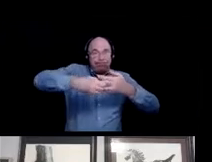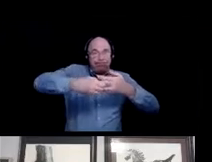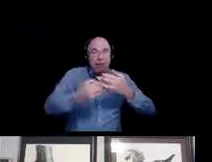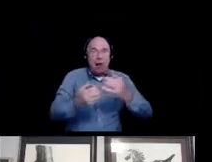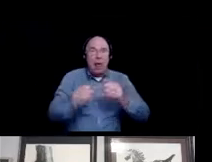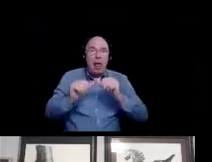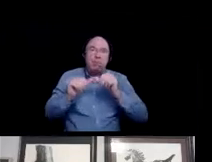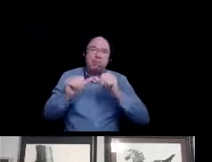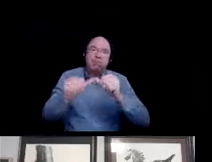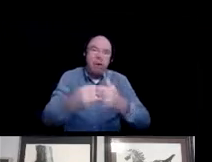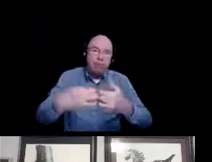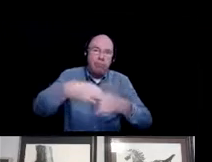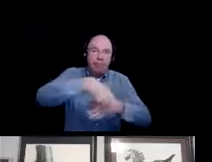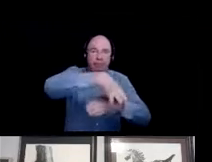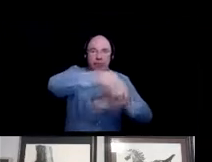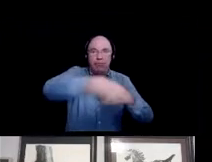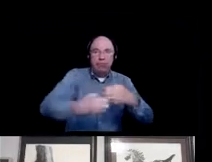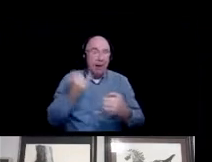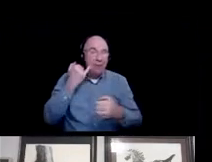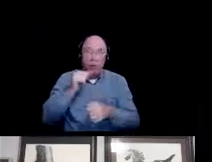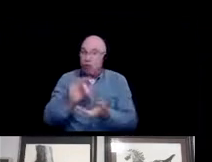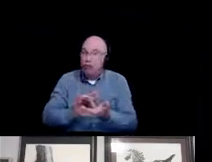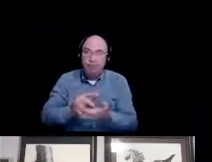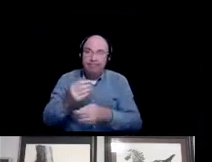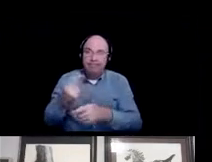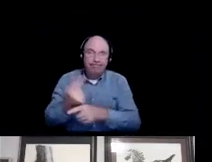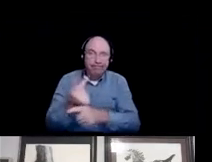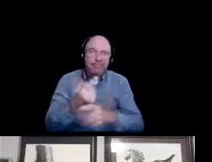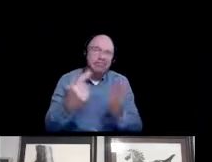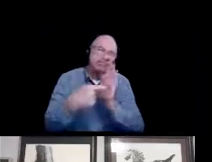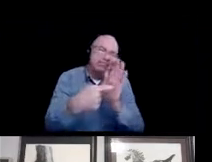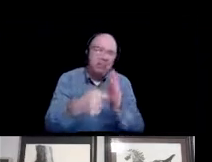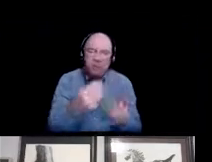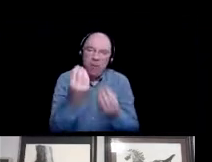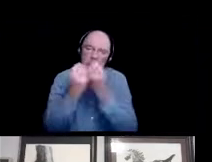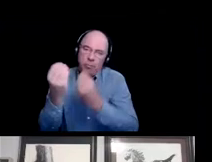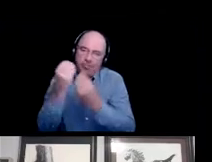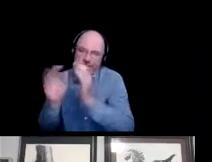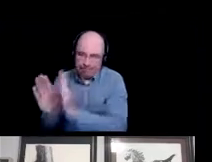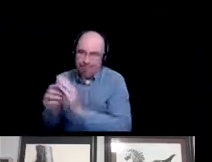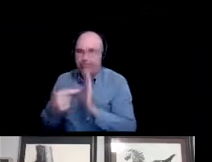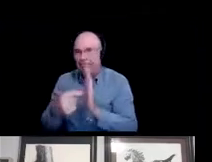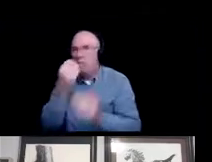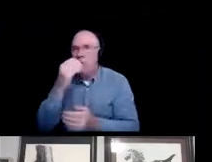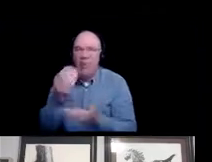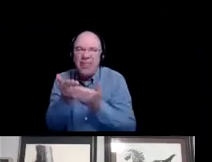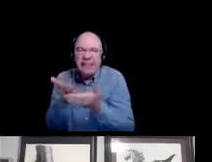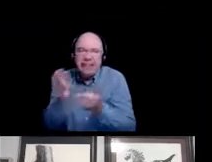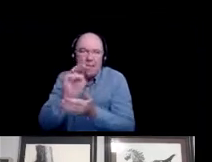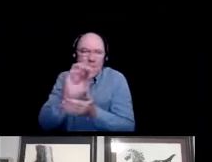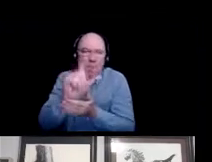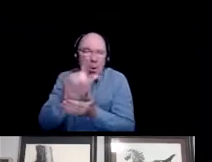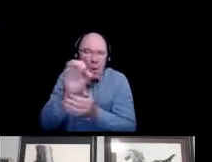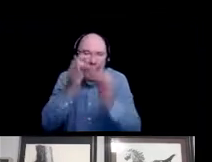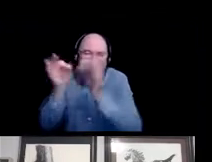inflammation throughout the body if this is not dealt with. So what happens is, let's go to food. Some food molecules get through and the body says, this